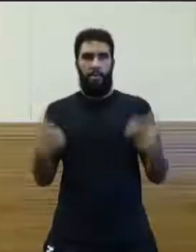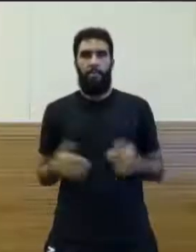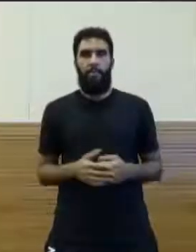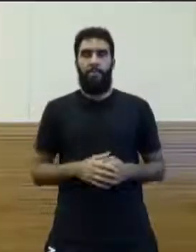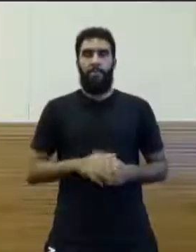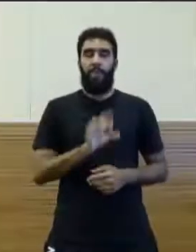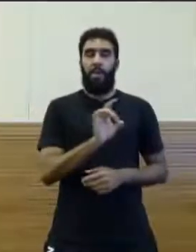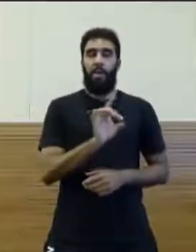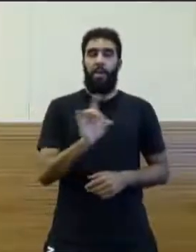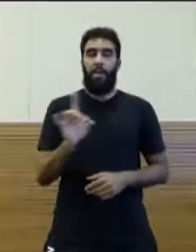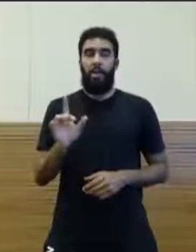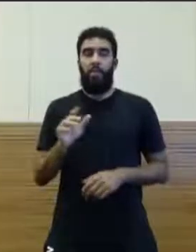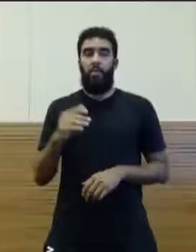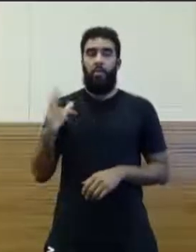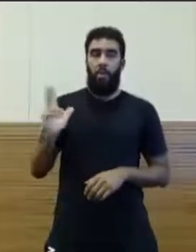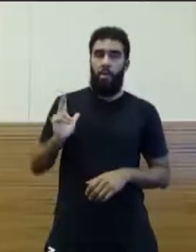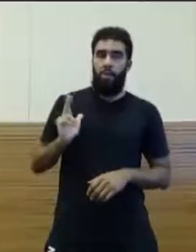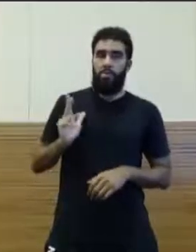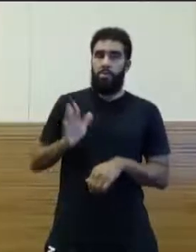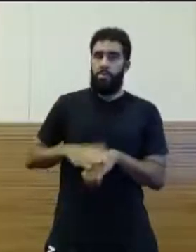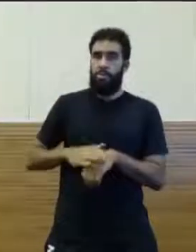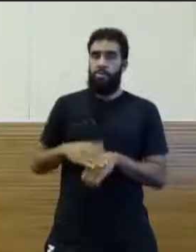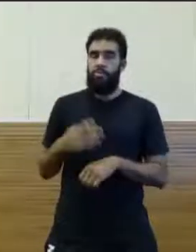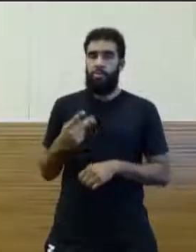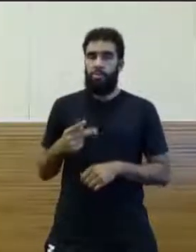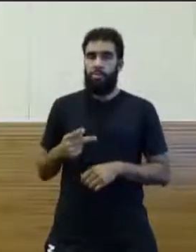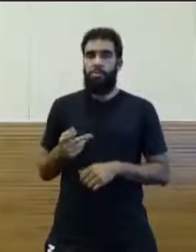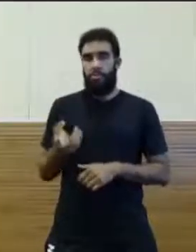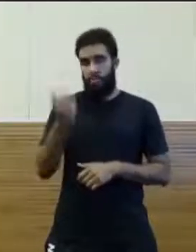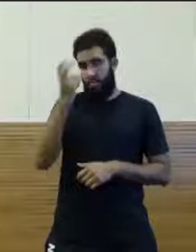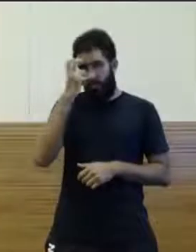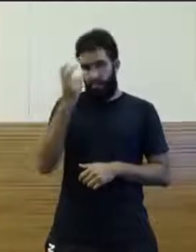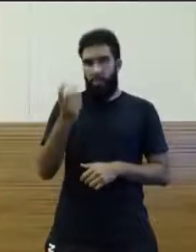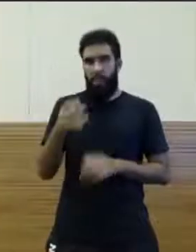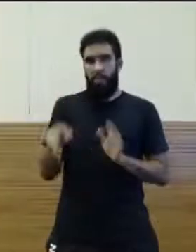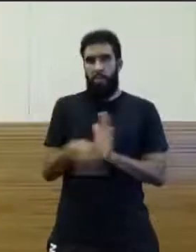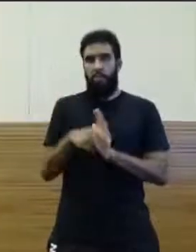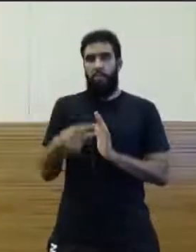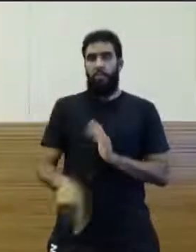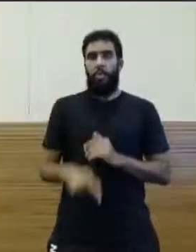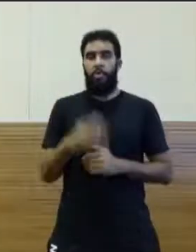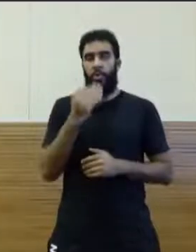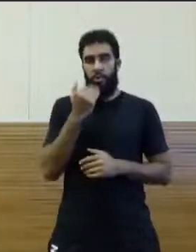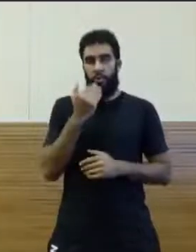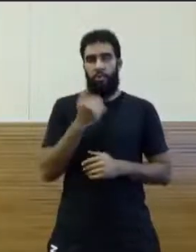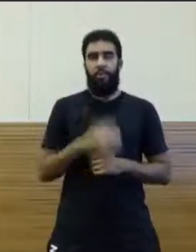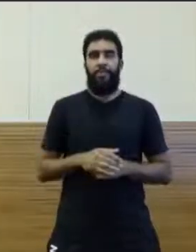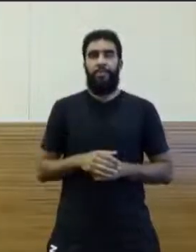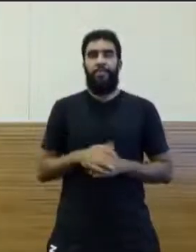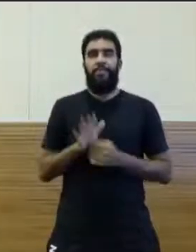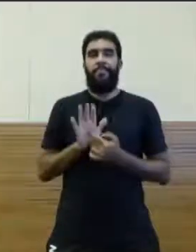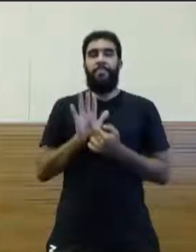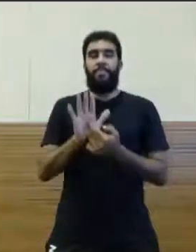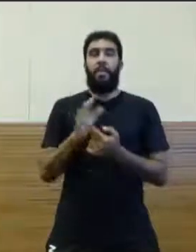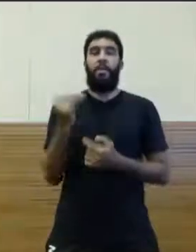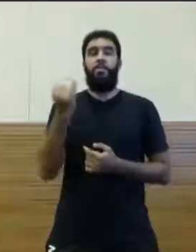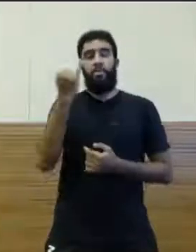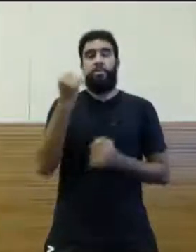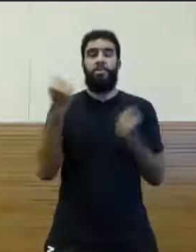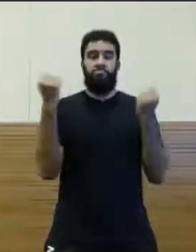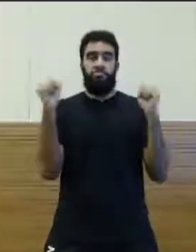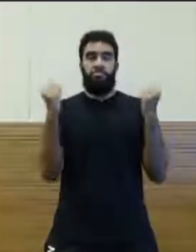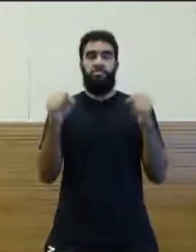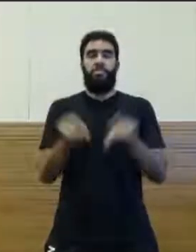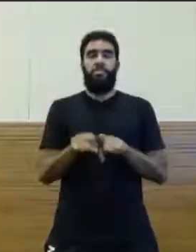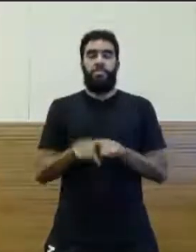Multiple regions, ethnic groups with their particularities. I would like to talk about the importance